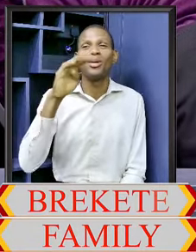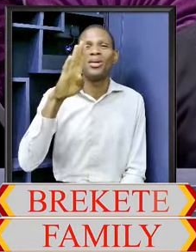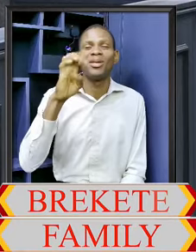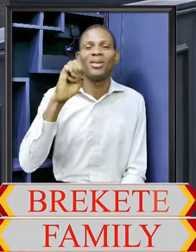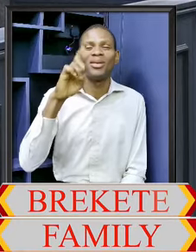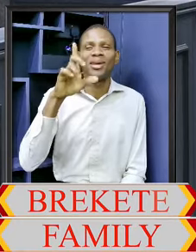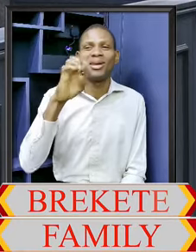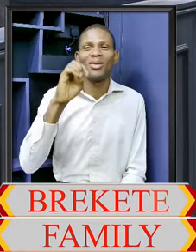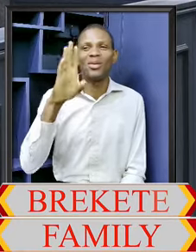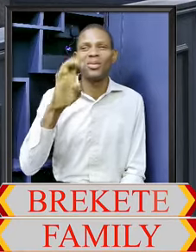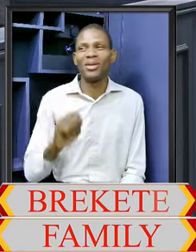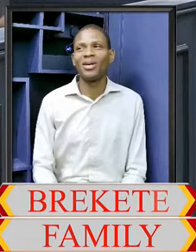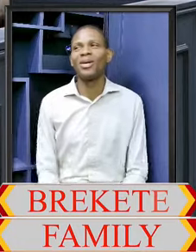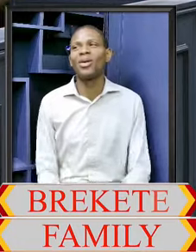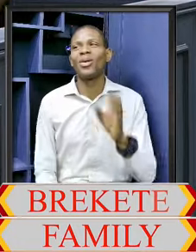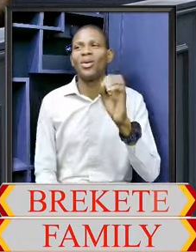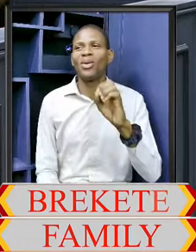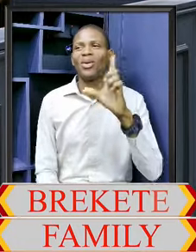Embelembe.